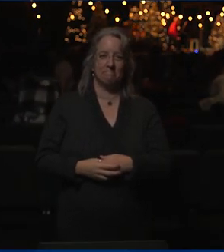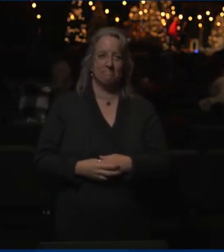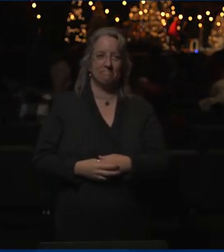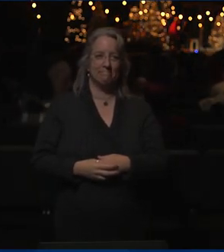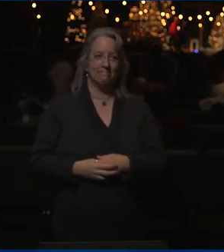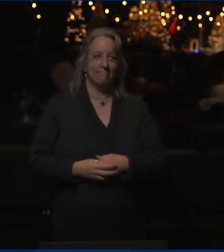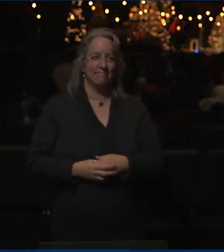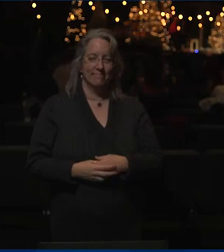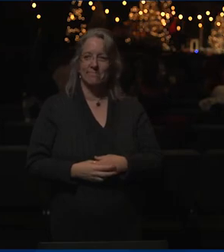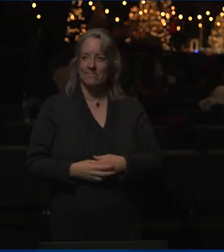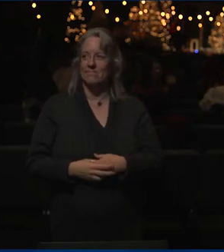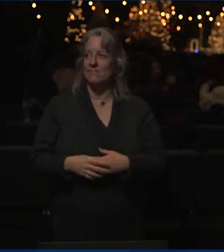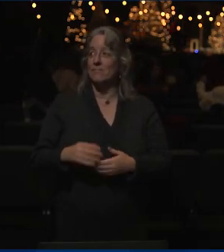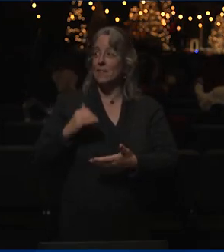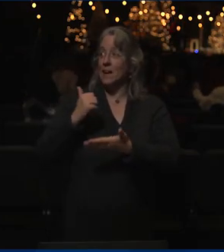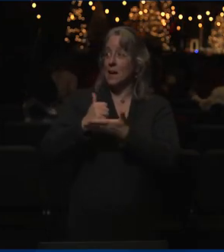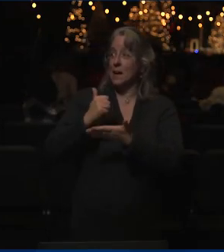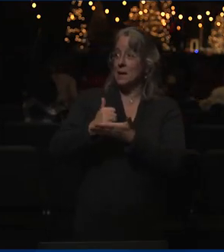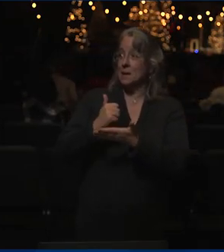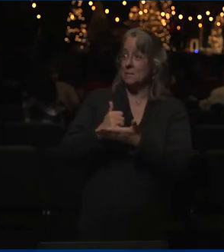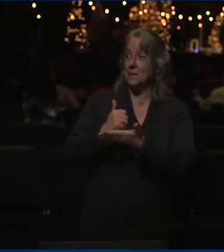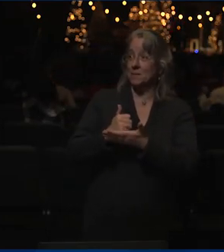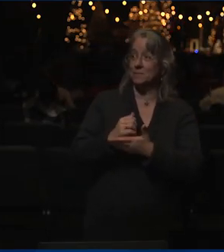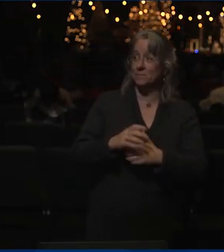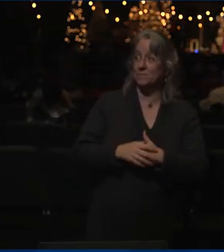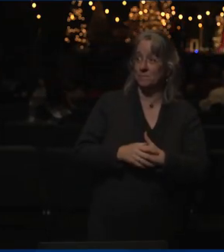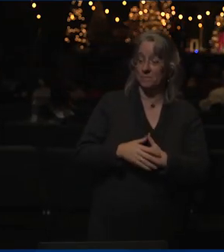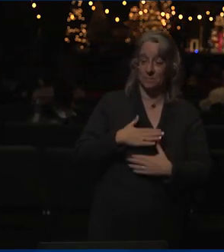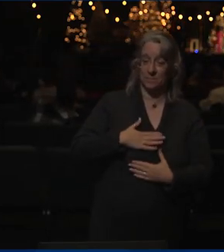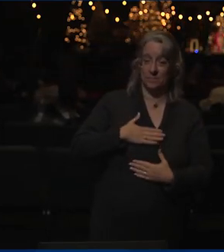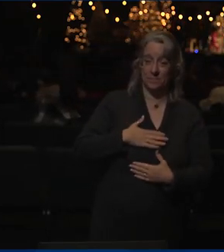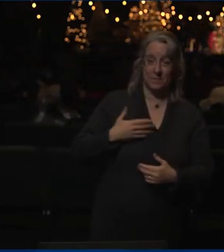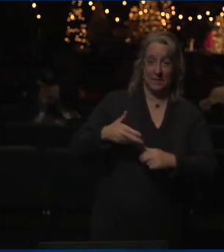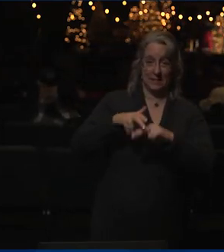Amen, amen. Please be seated.